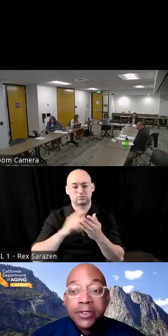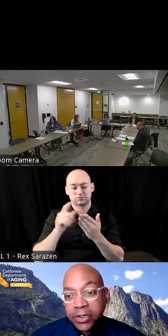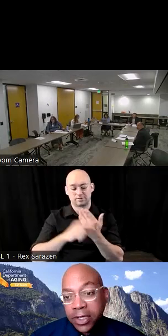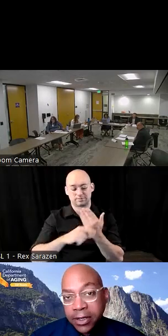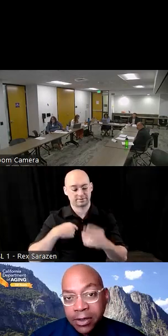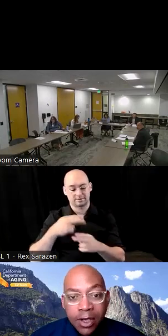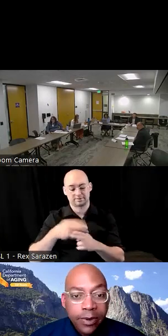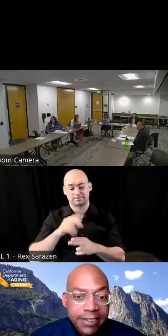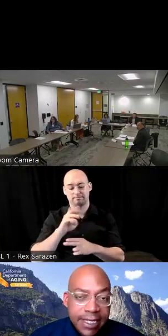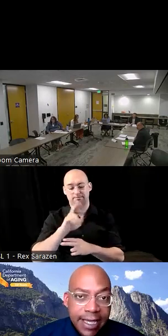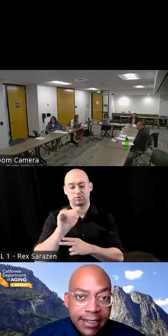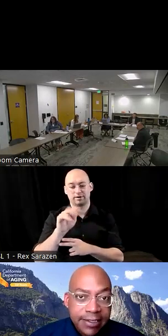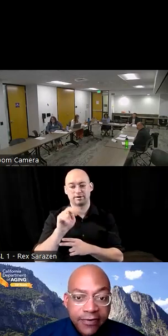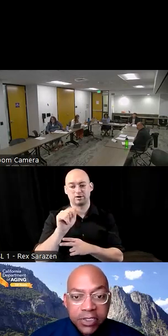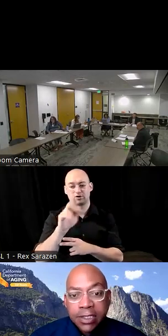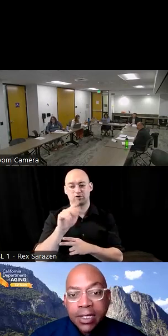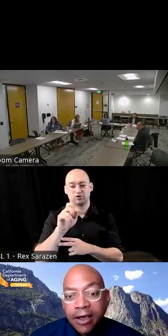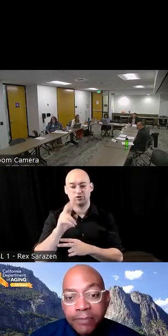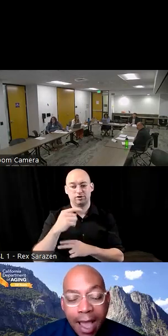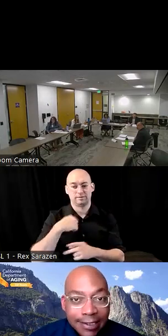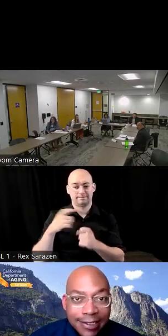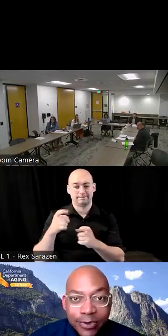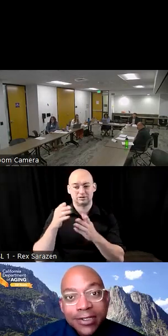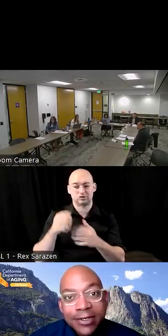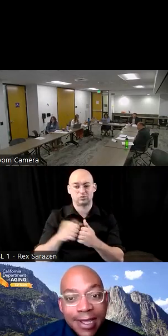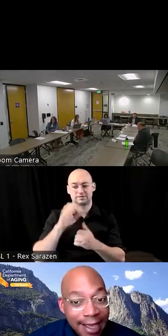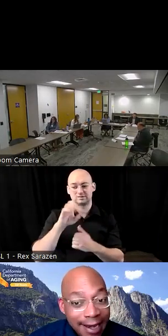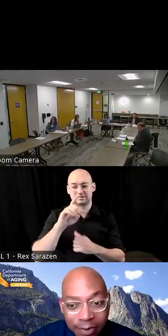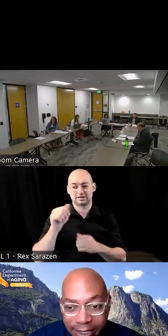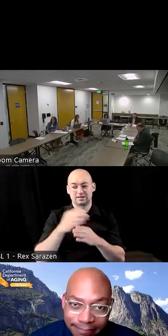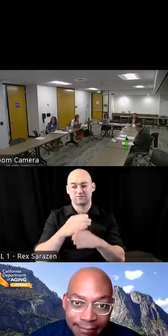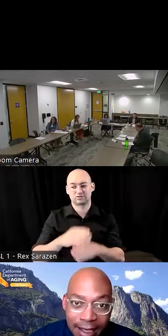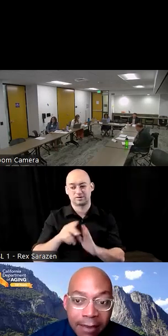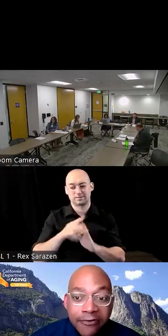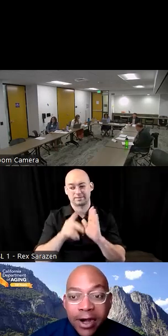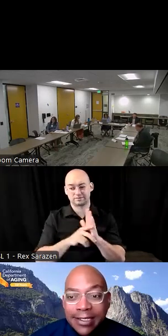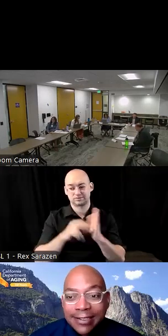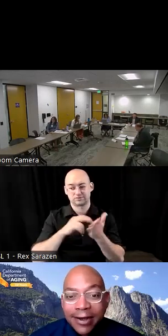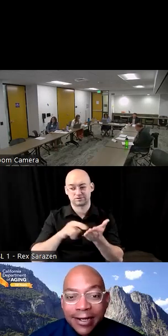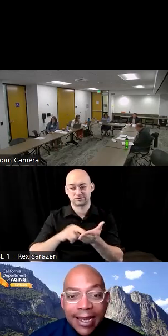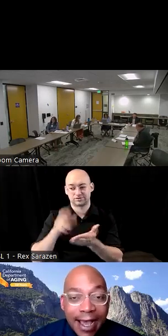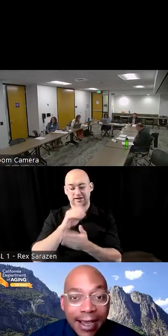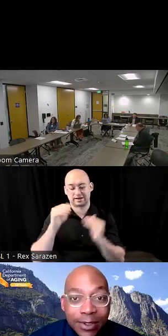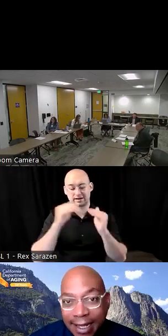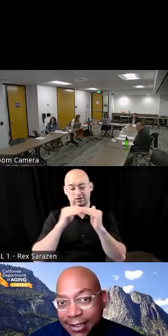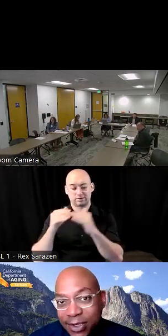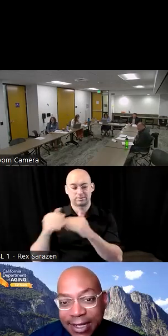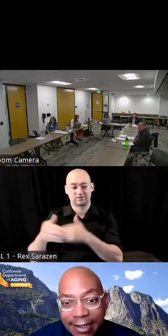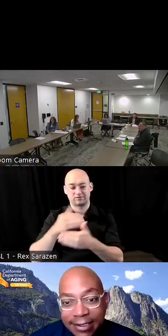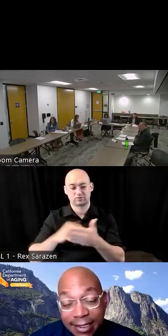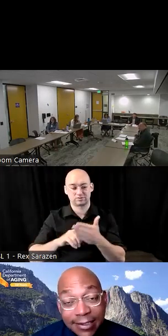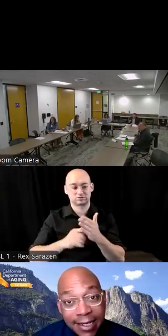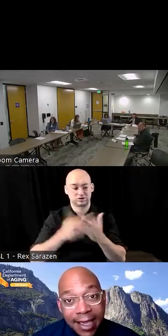I'm a manager here with CDA's Division of Policy Research and Equity. Before I get started, I would like